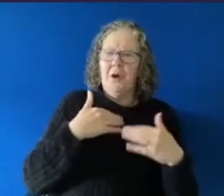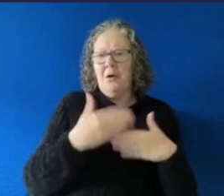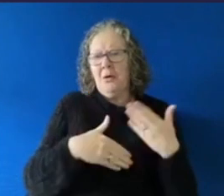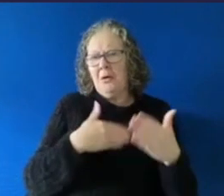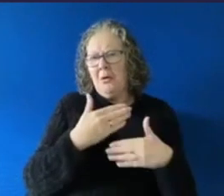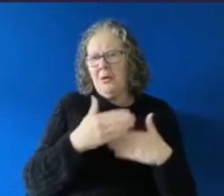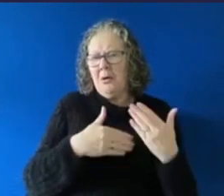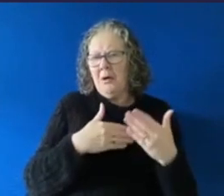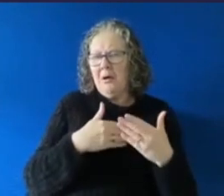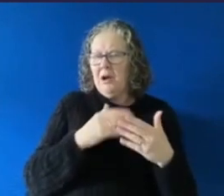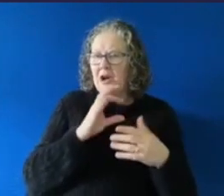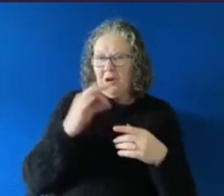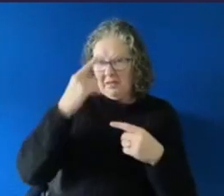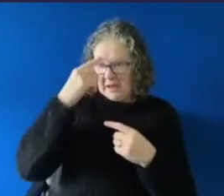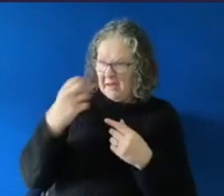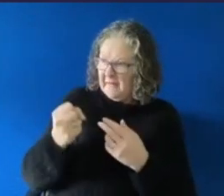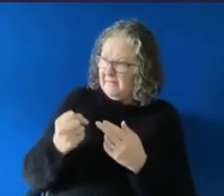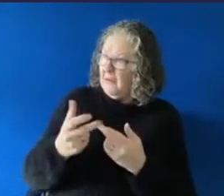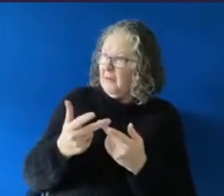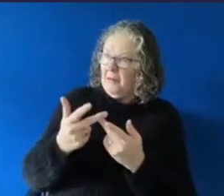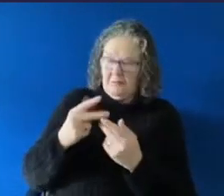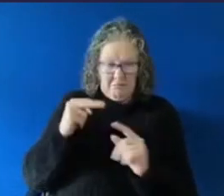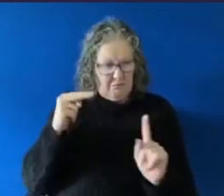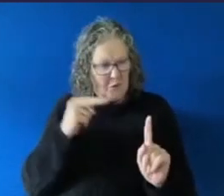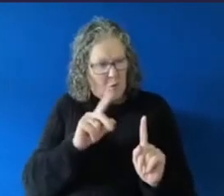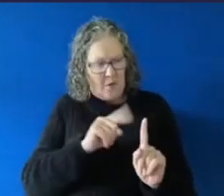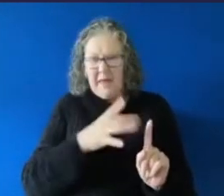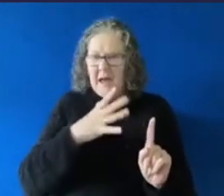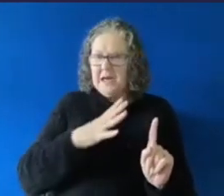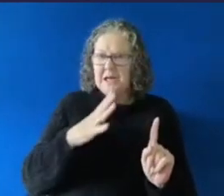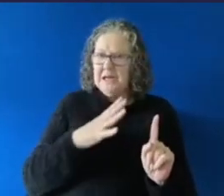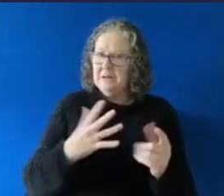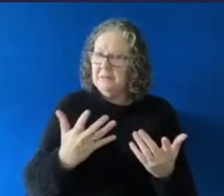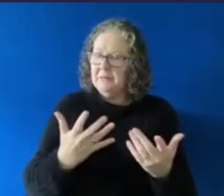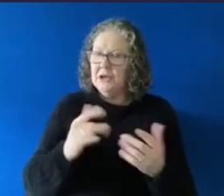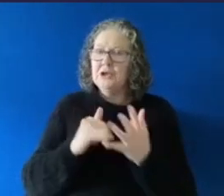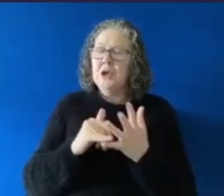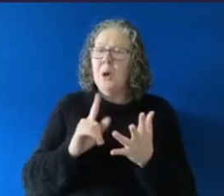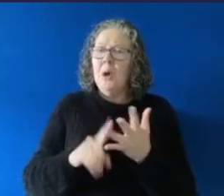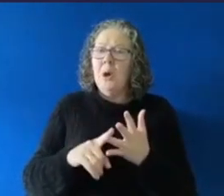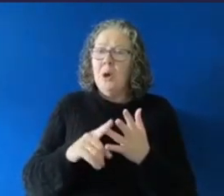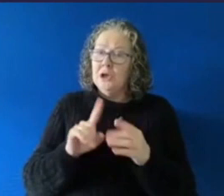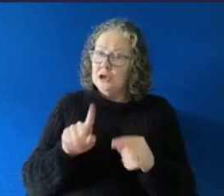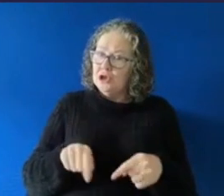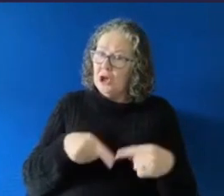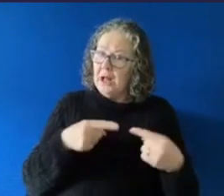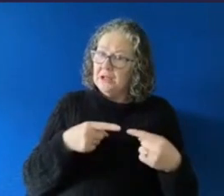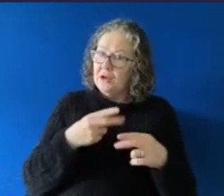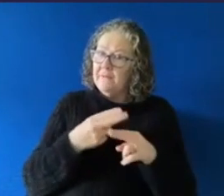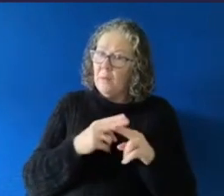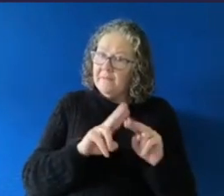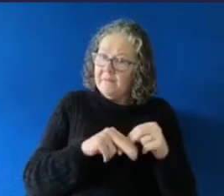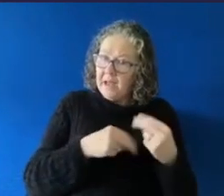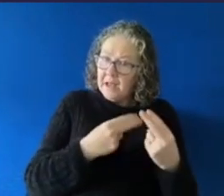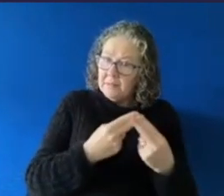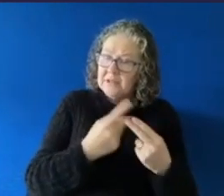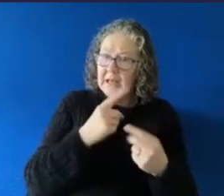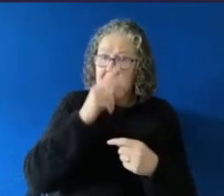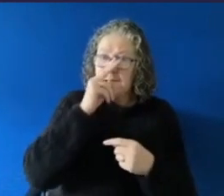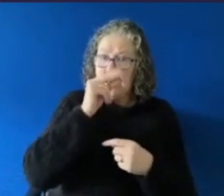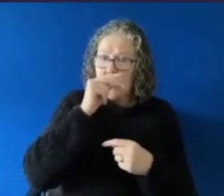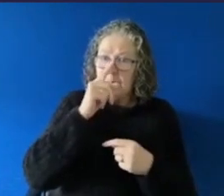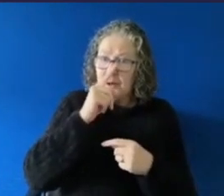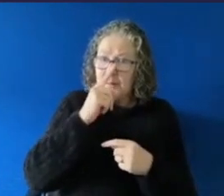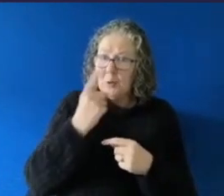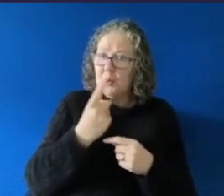sought out, if they're even noticed at all. So the challenge for families, for young people themselves with disability,